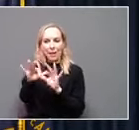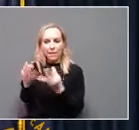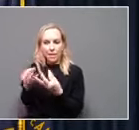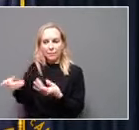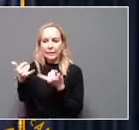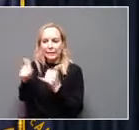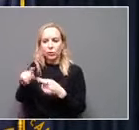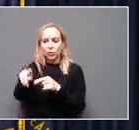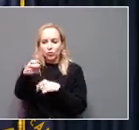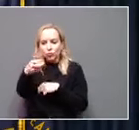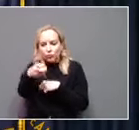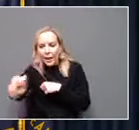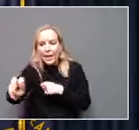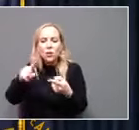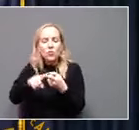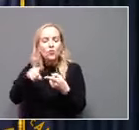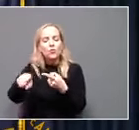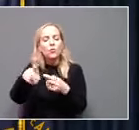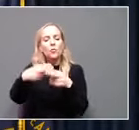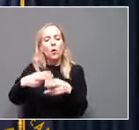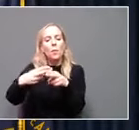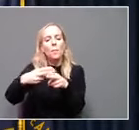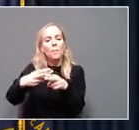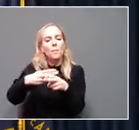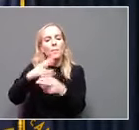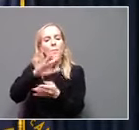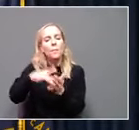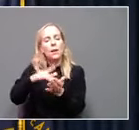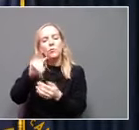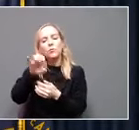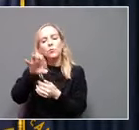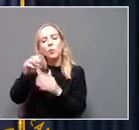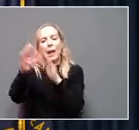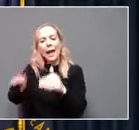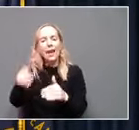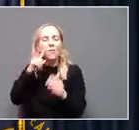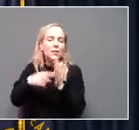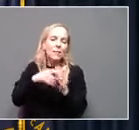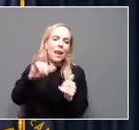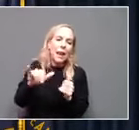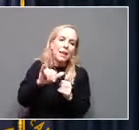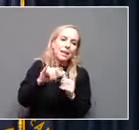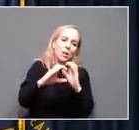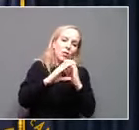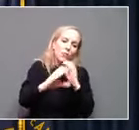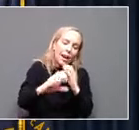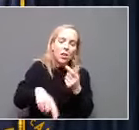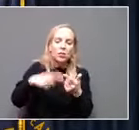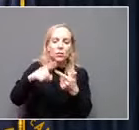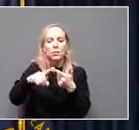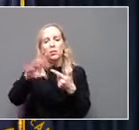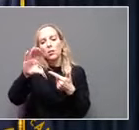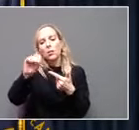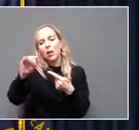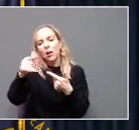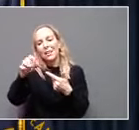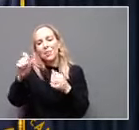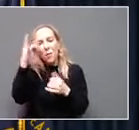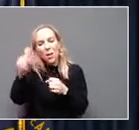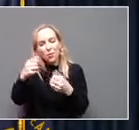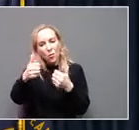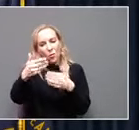to medium-term housing, such as travel trailers and cottages, so they can be closer to their communities, closer to their schools, or